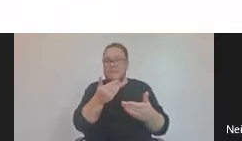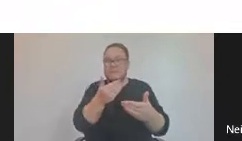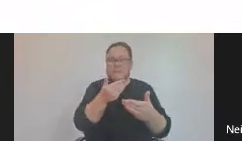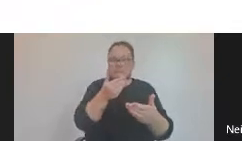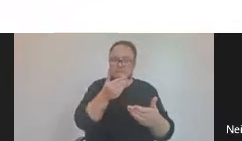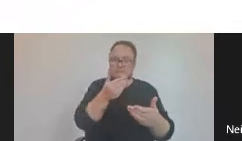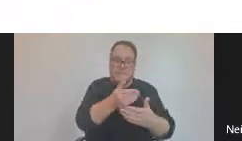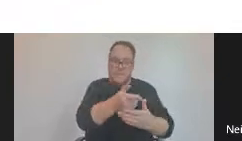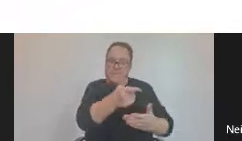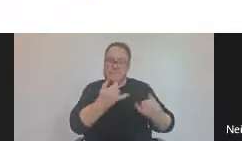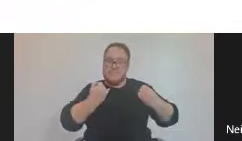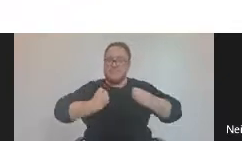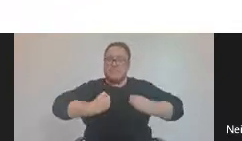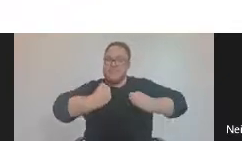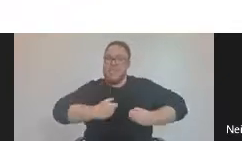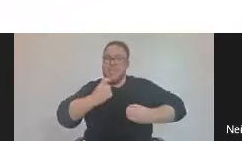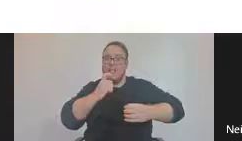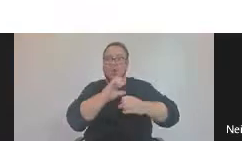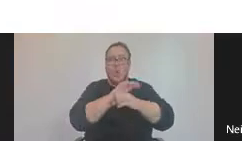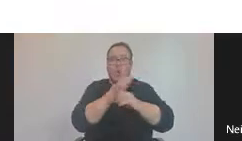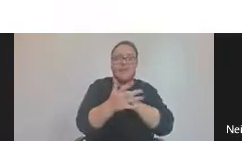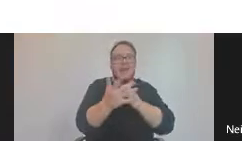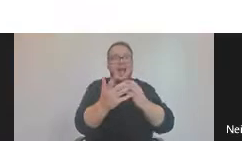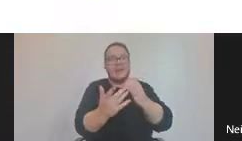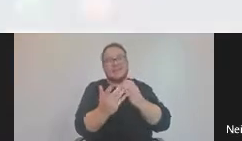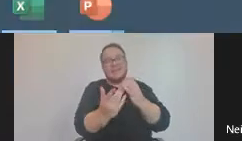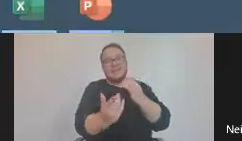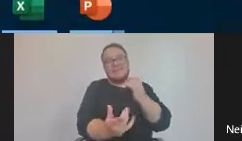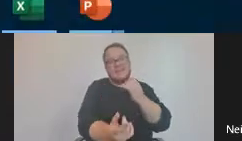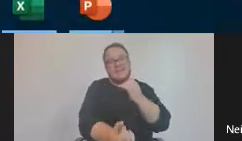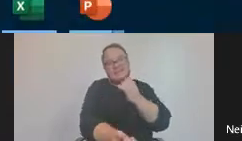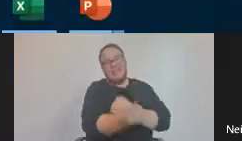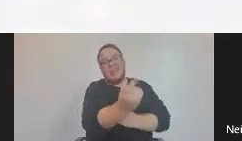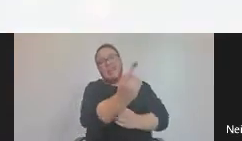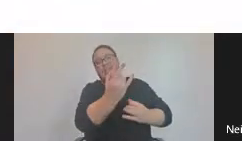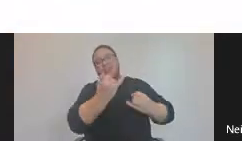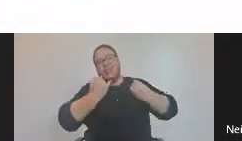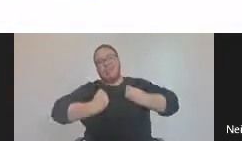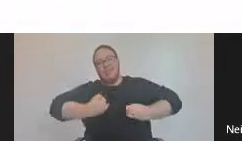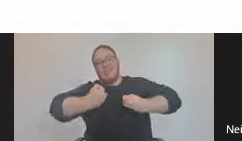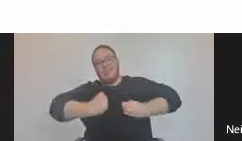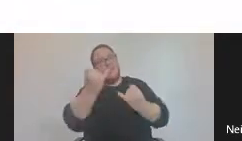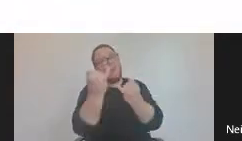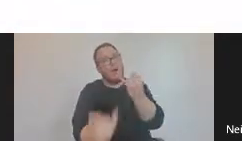outcomes due to existing poor health and adverse lifestyle effects.